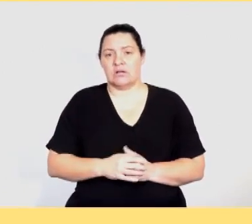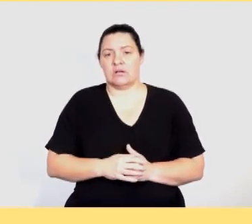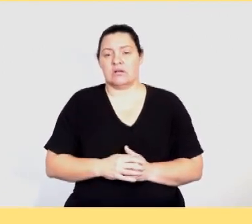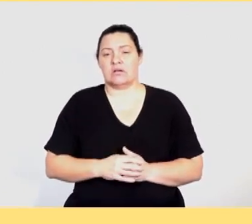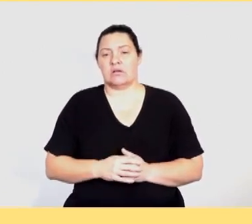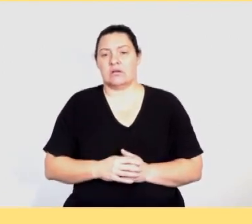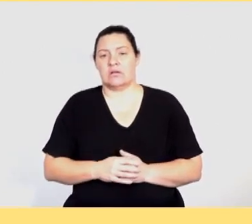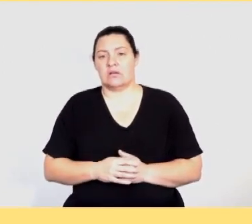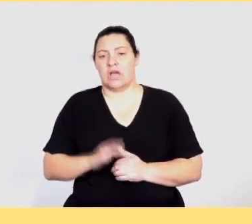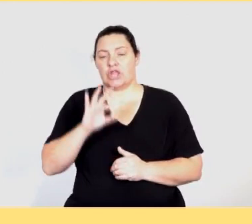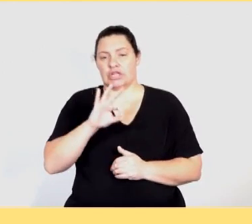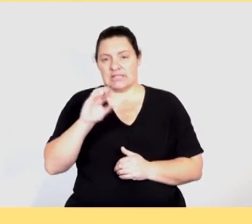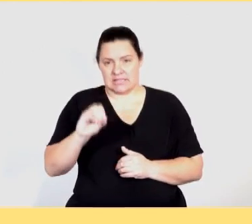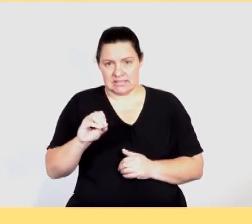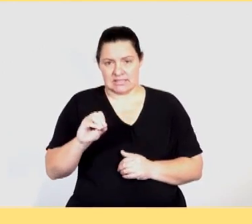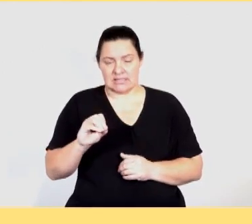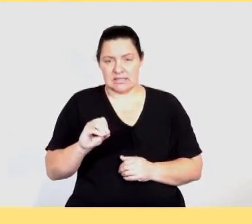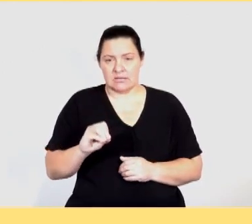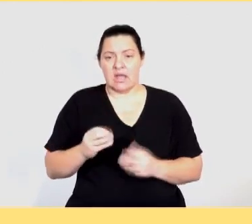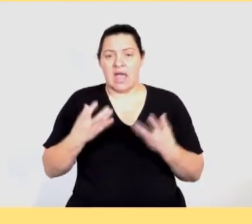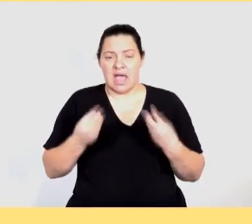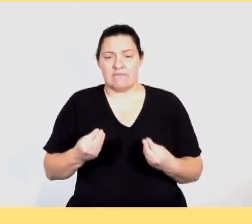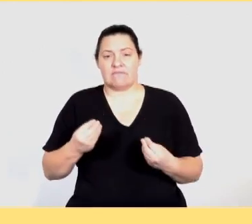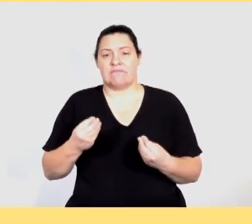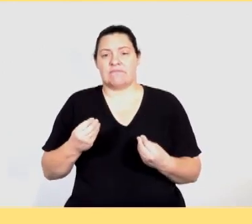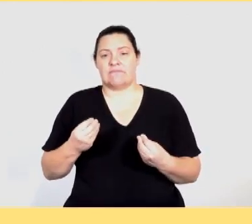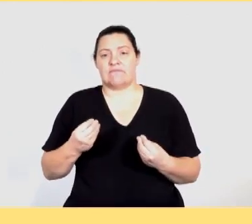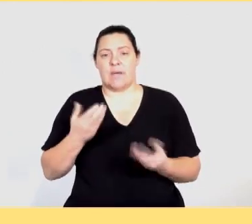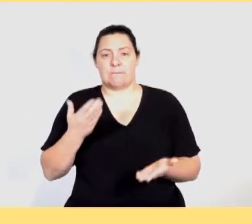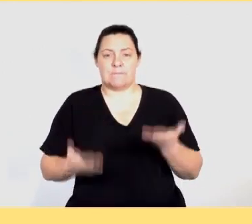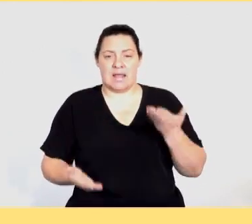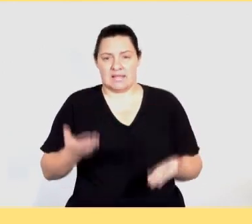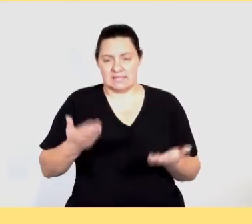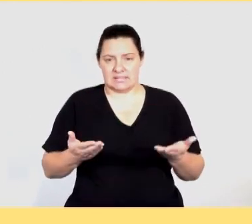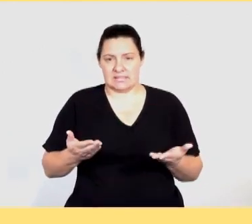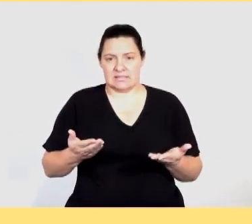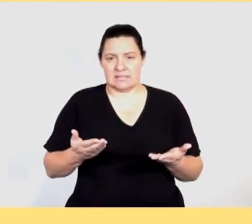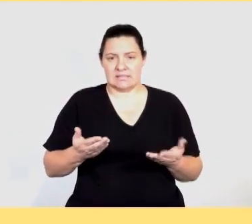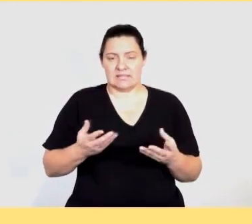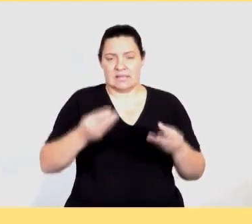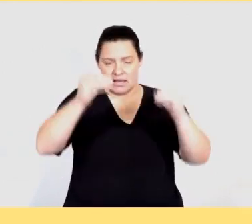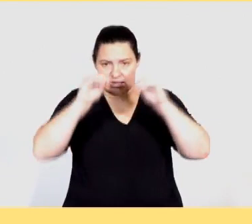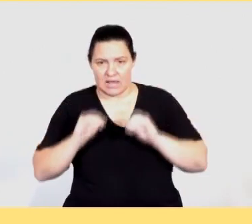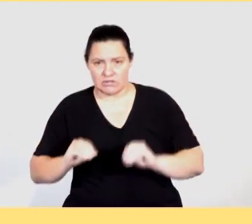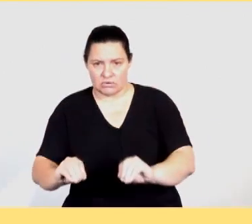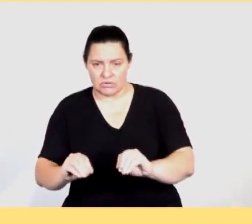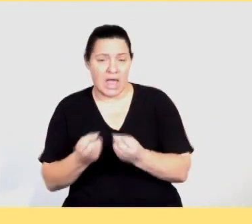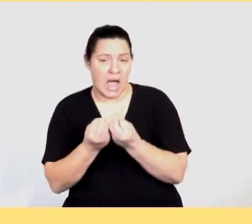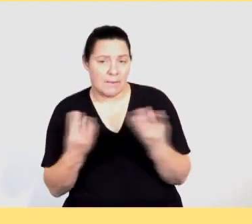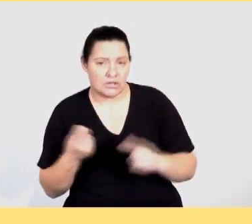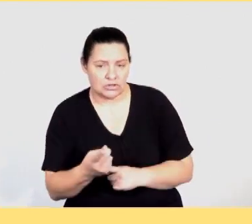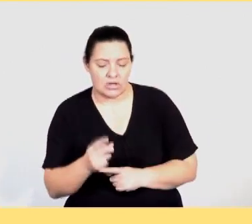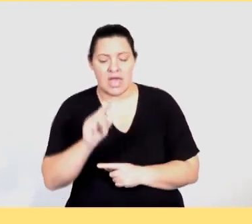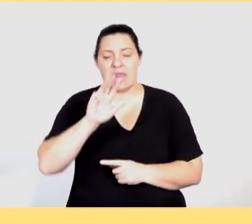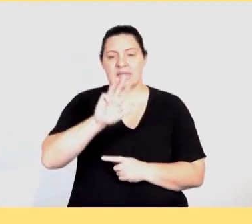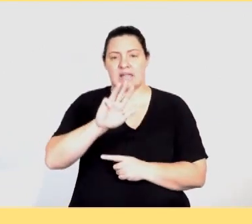you put your month, March 30, then I'm going to have my balance carried down now. How much is it going